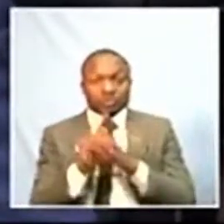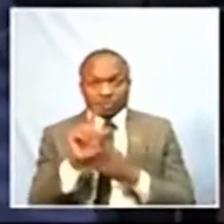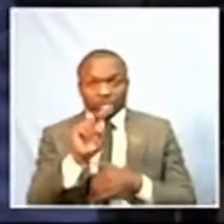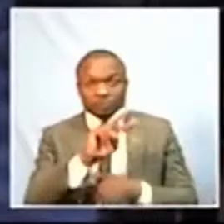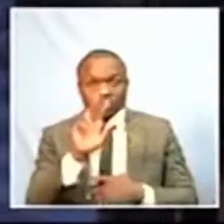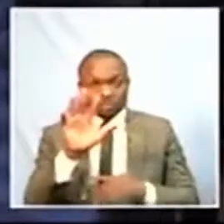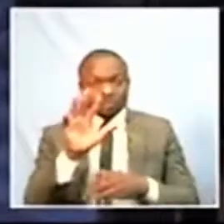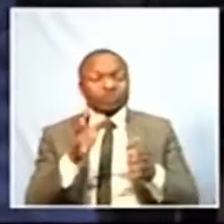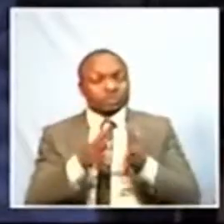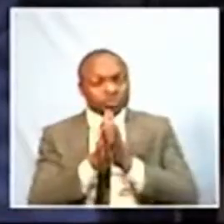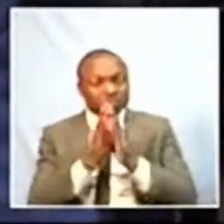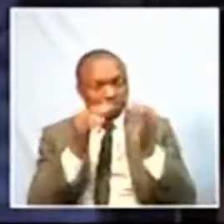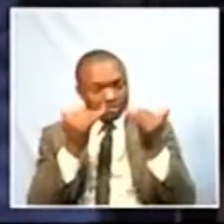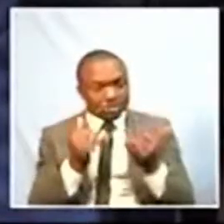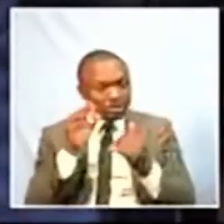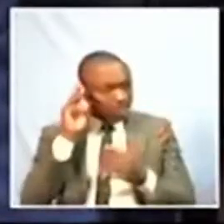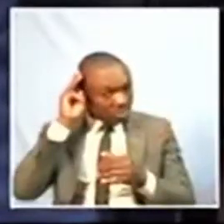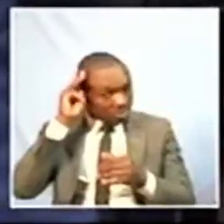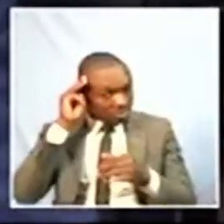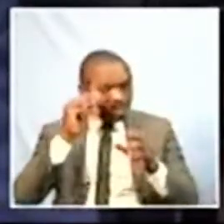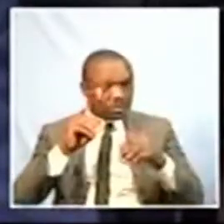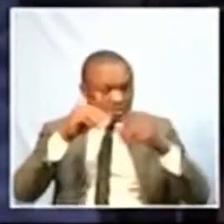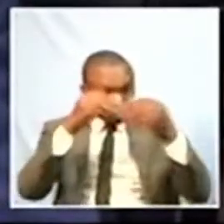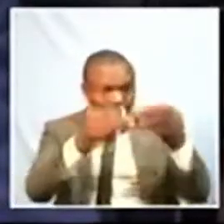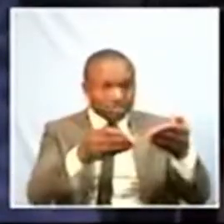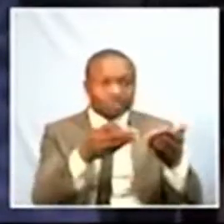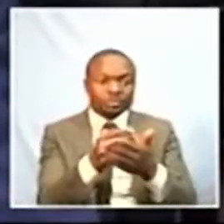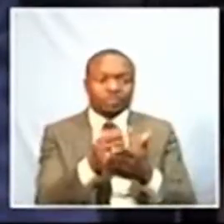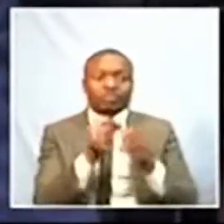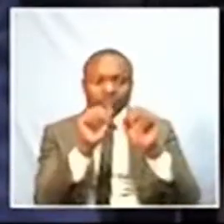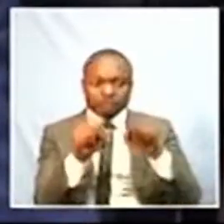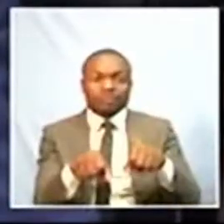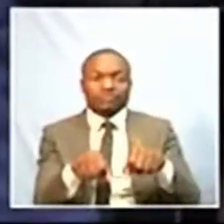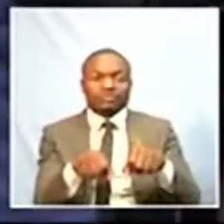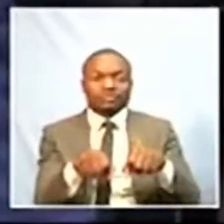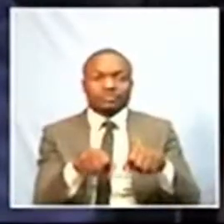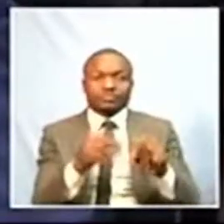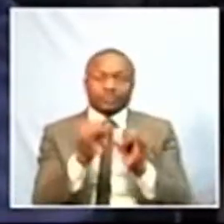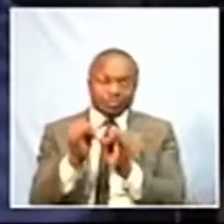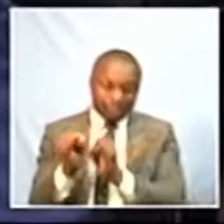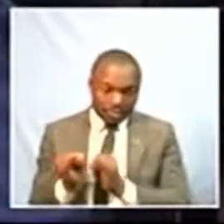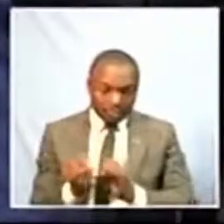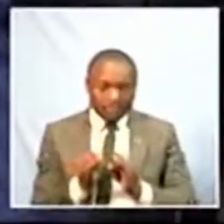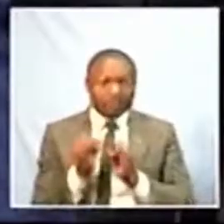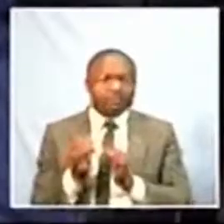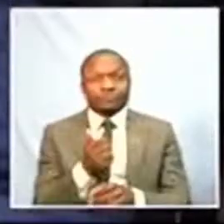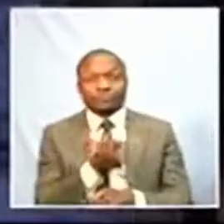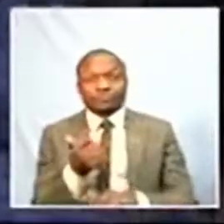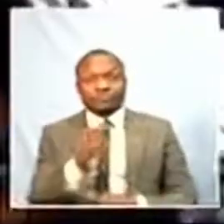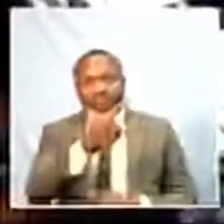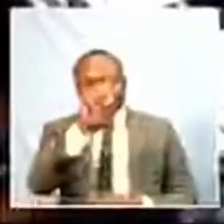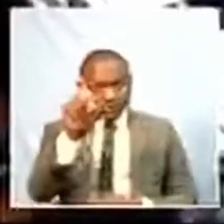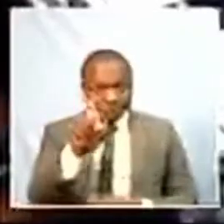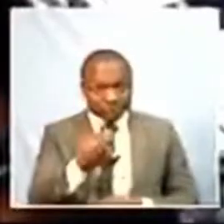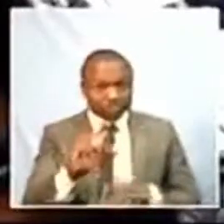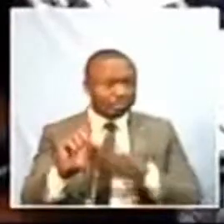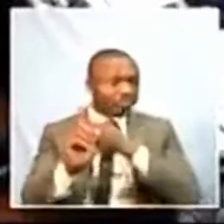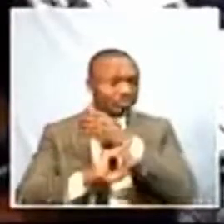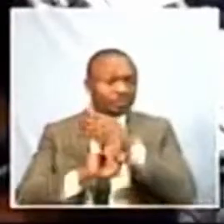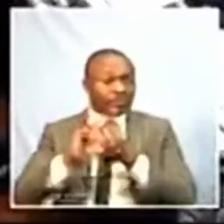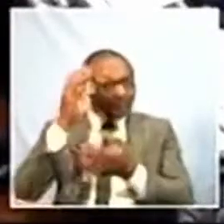now the ministry to give them that fund so that they can implement. So the other question, Town Clerk,